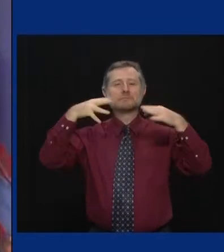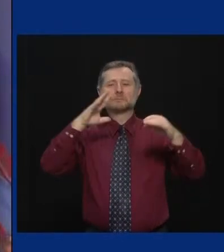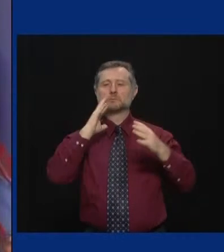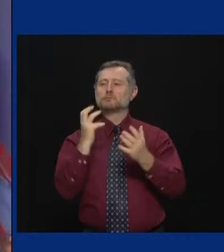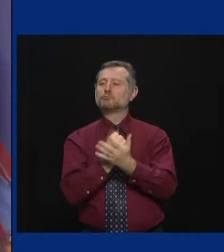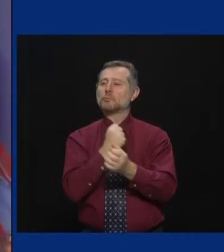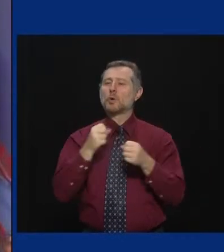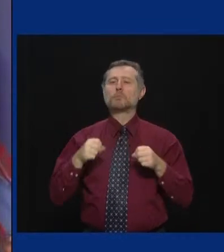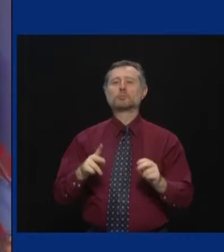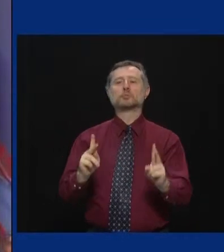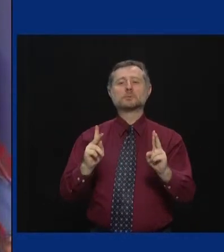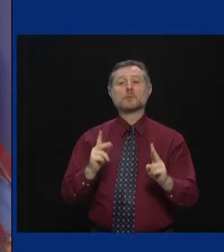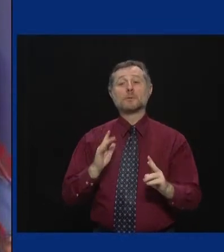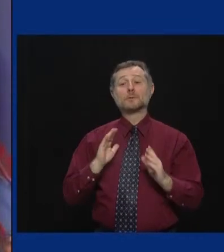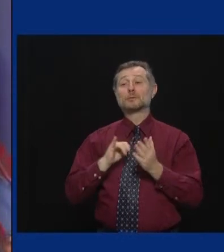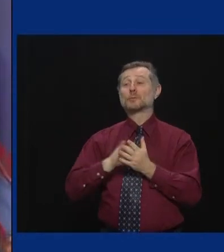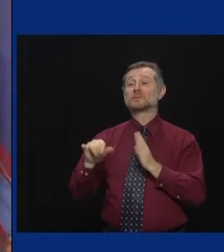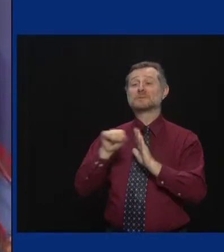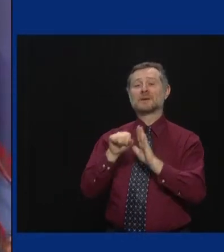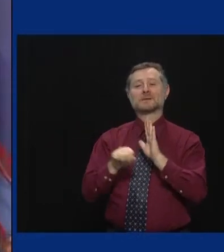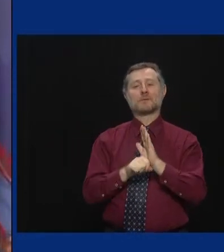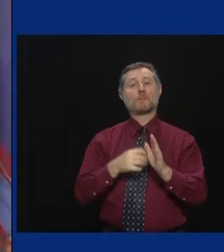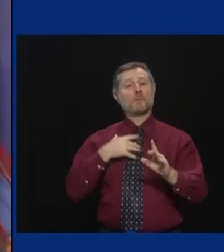aggressive clean energy goal of transitioning